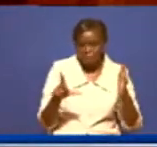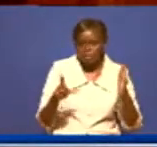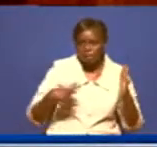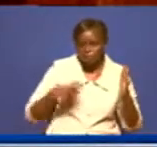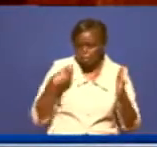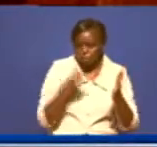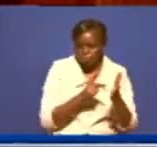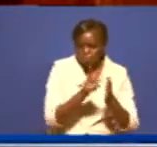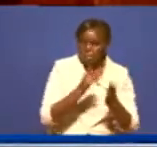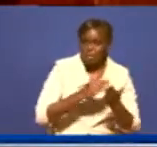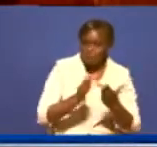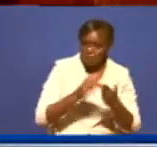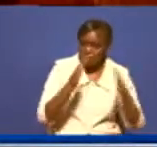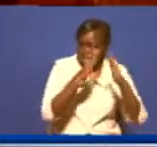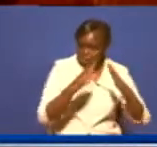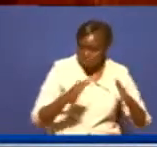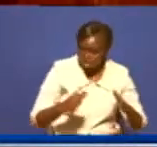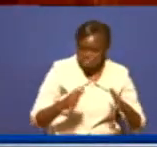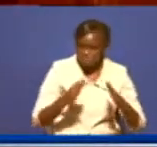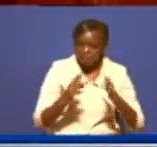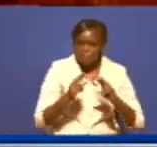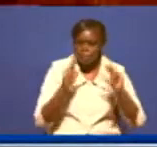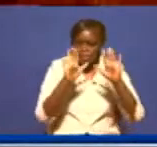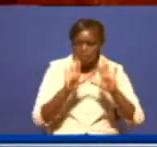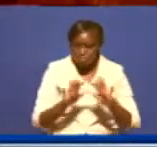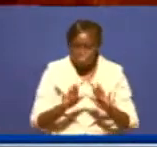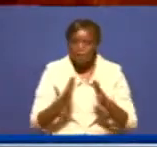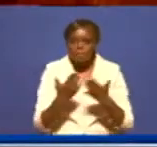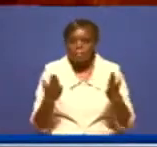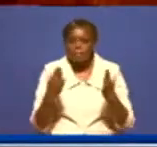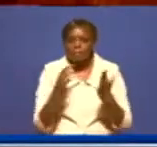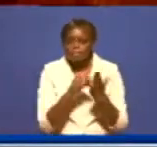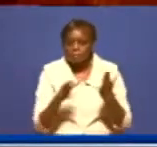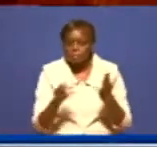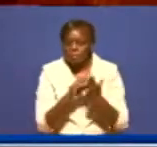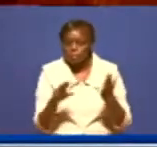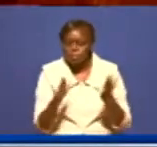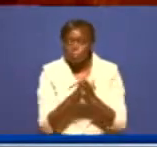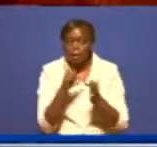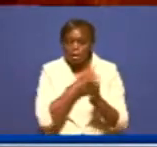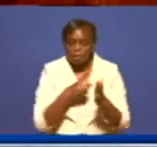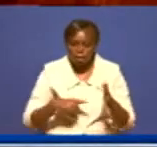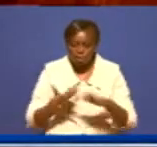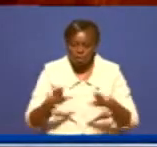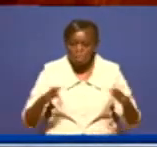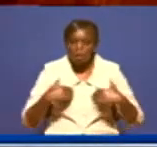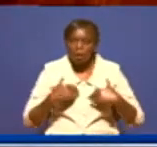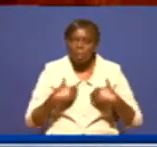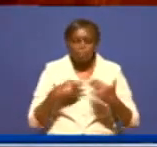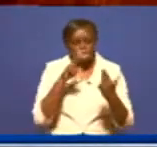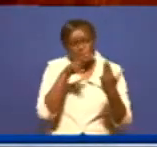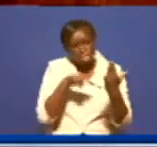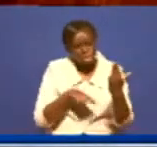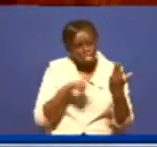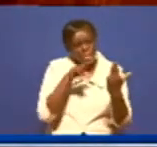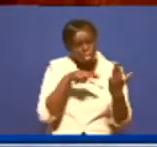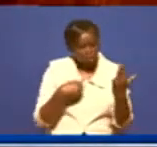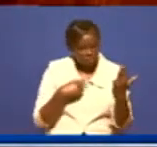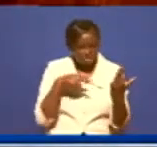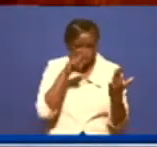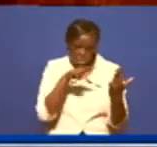very, very important things that have been omitted. I have skimmed very fast through the